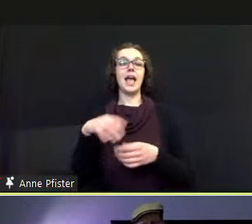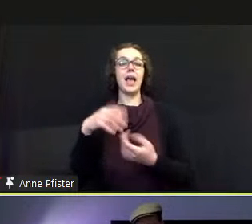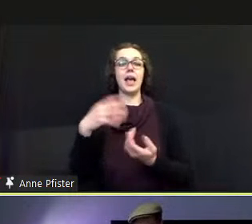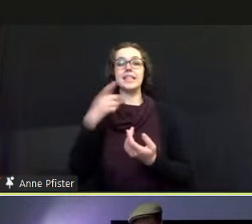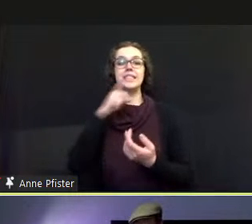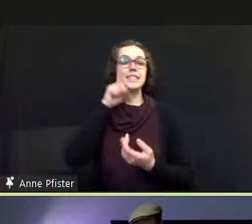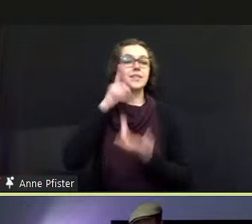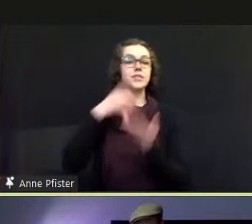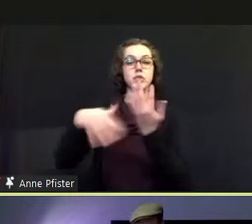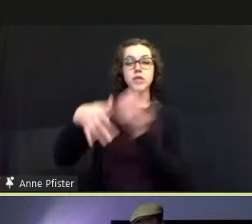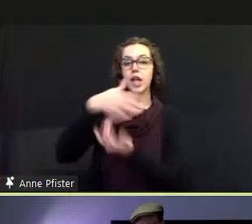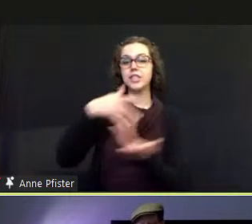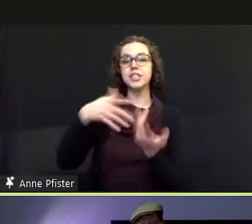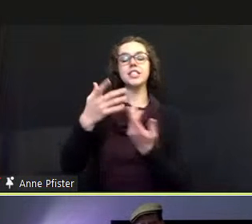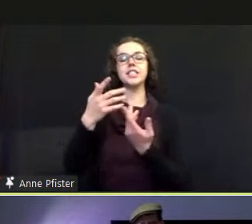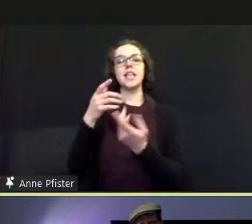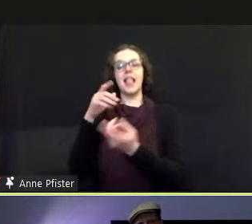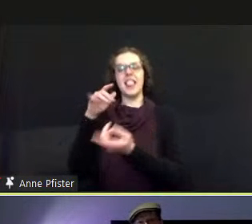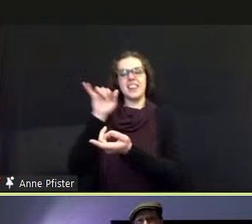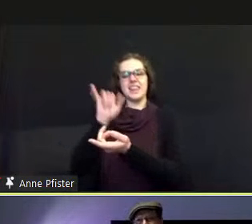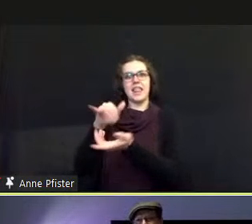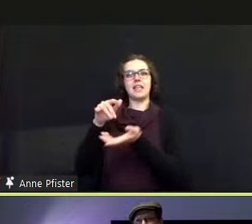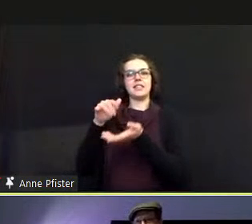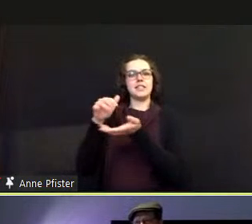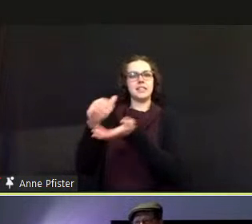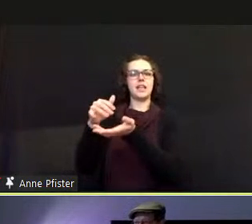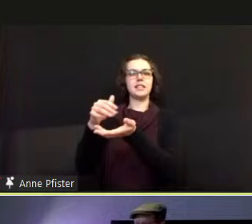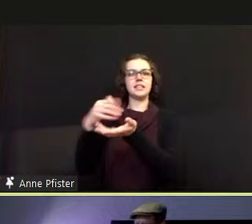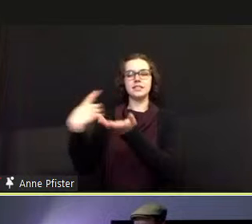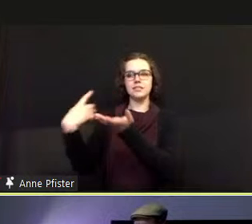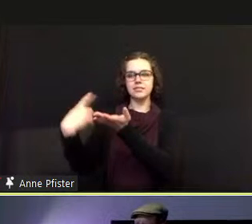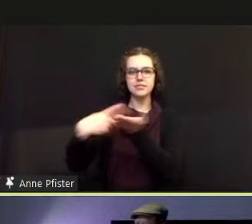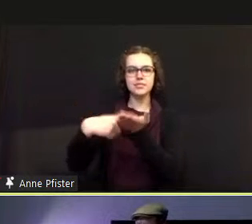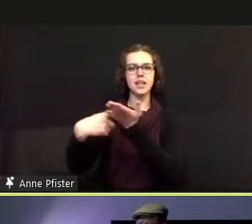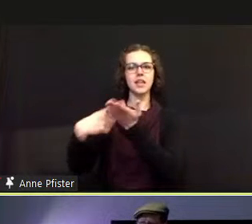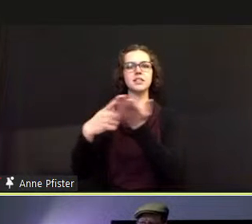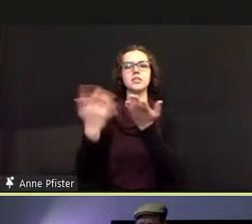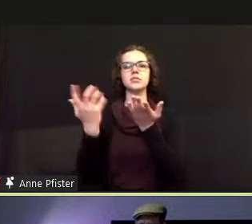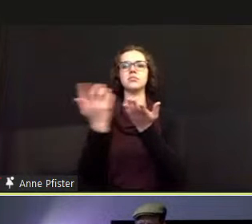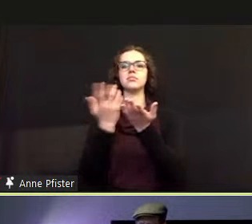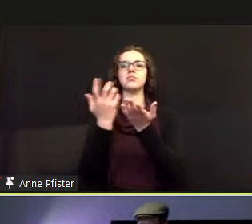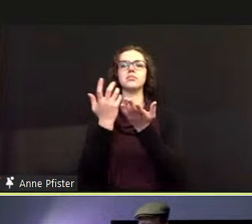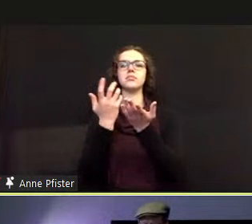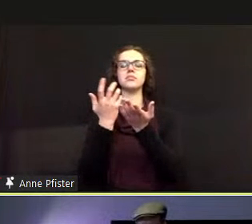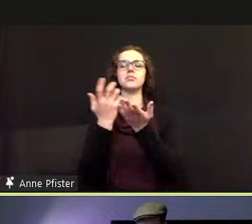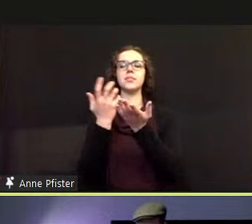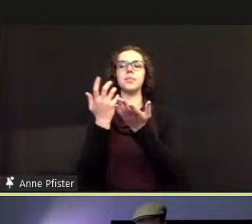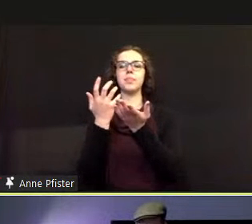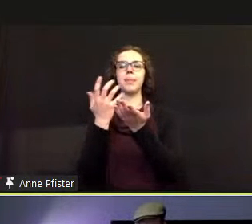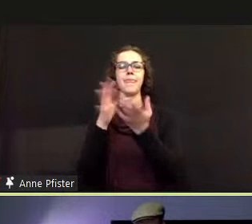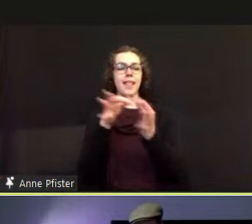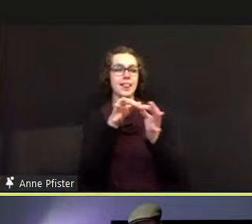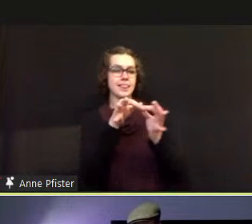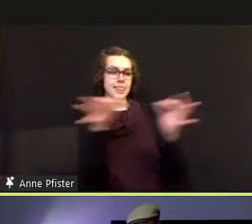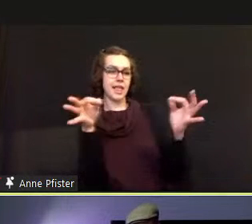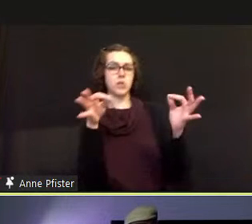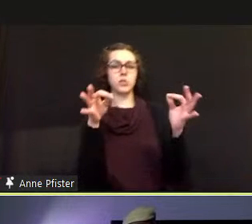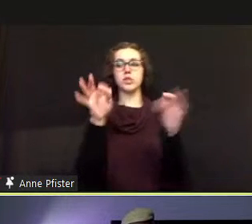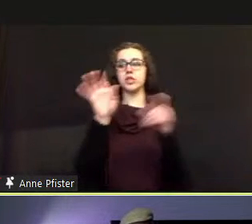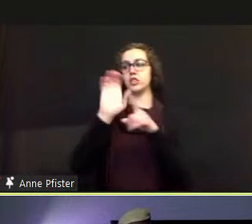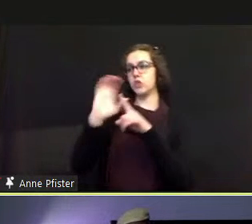sociality, these have been often discussed challenging the language equal culture